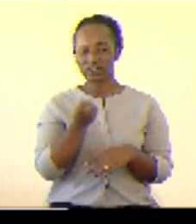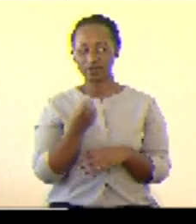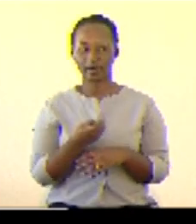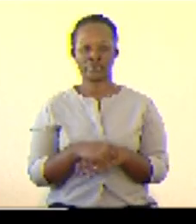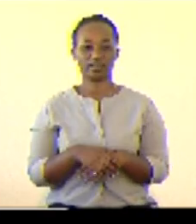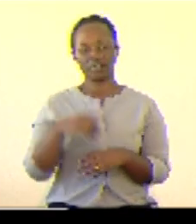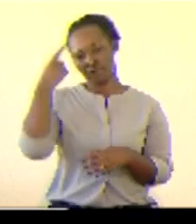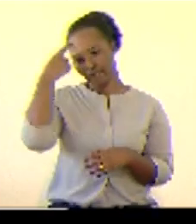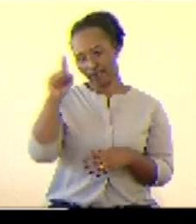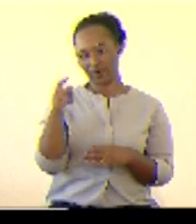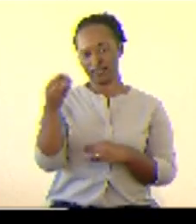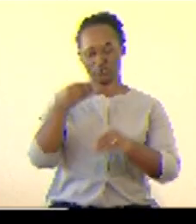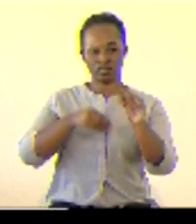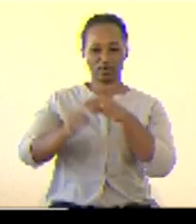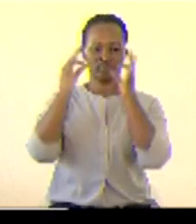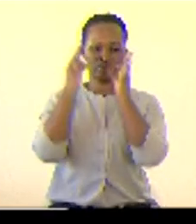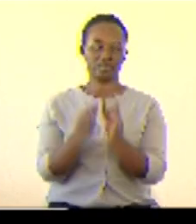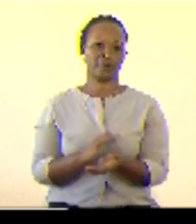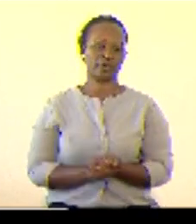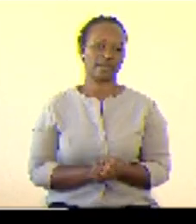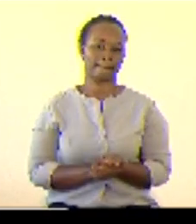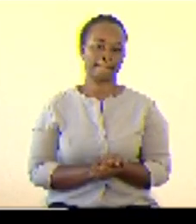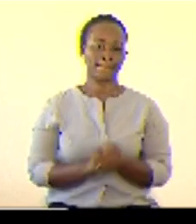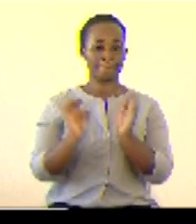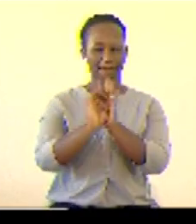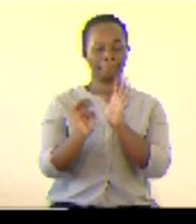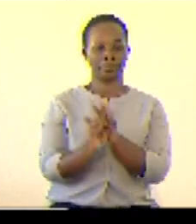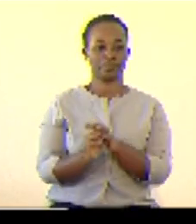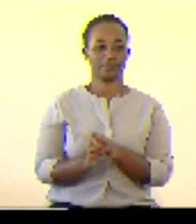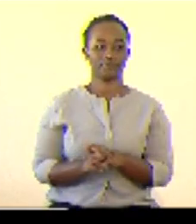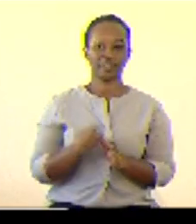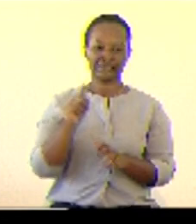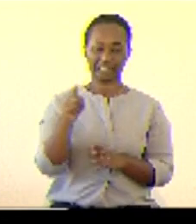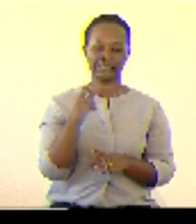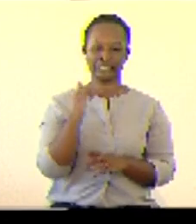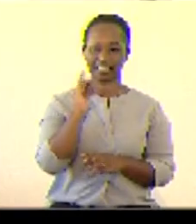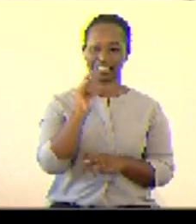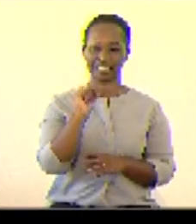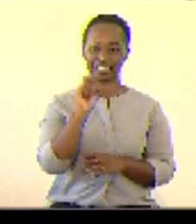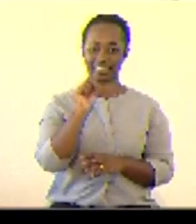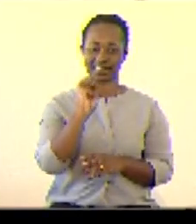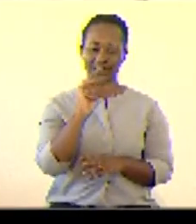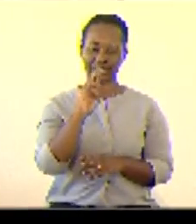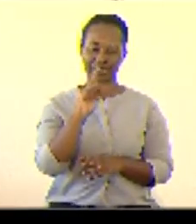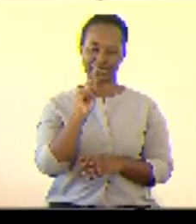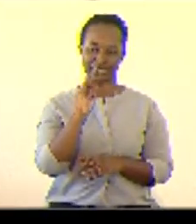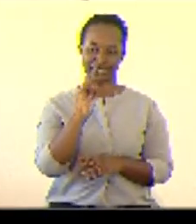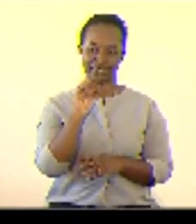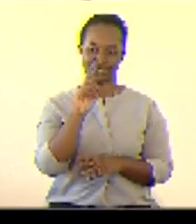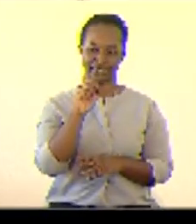sold goods. Now, for example, these incentives, they attract more customers. They